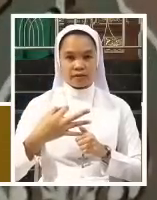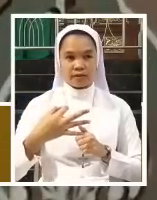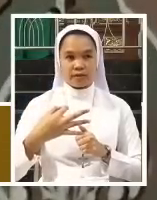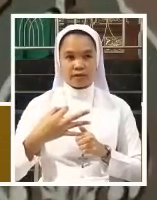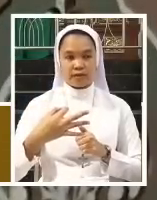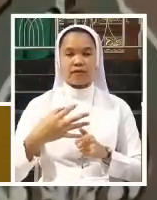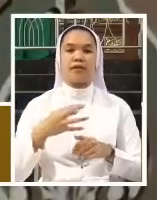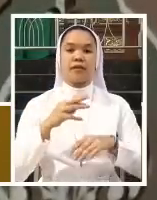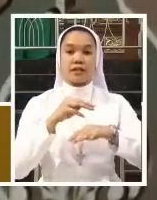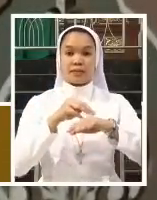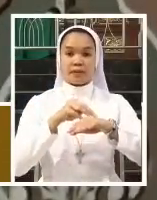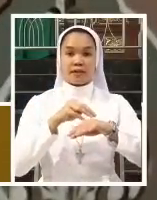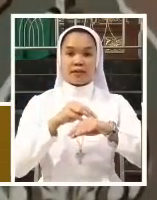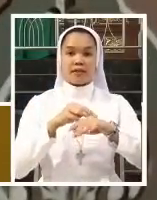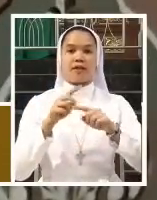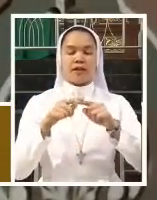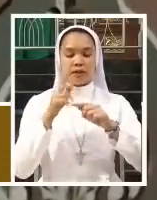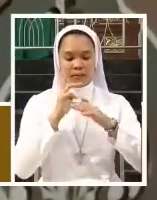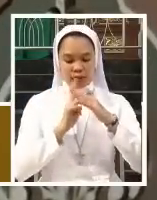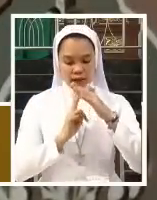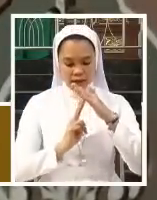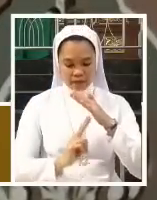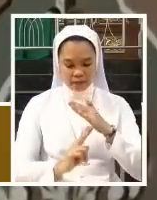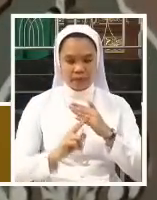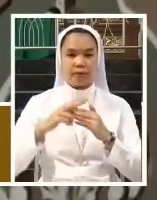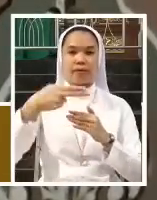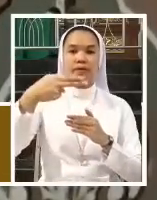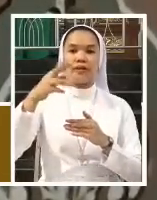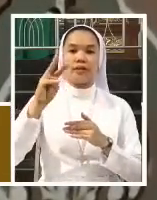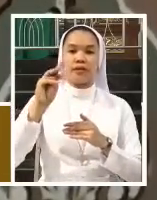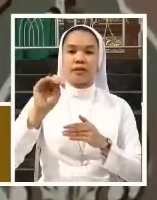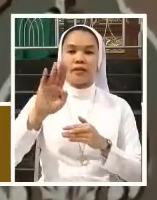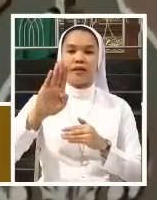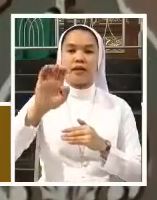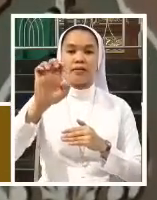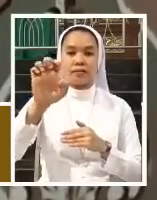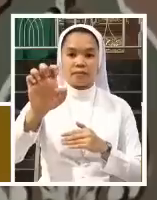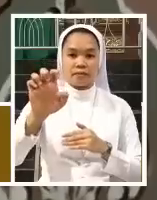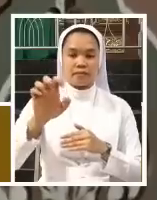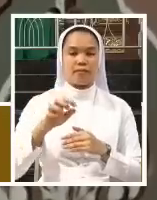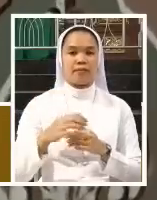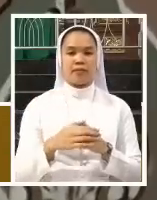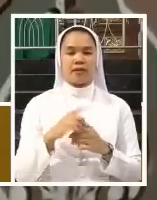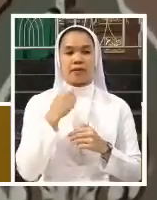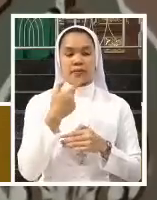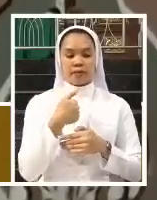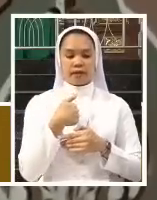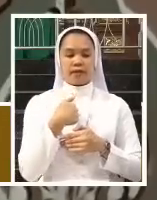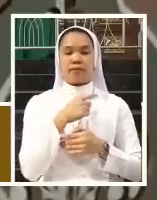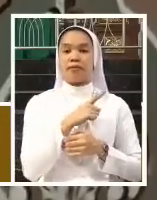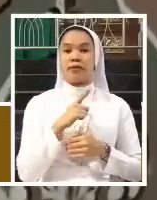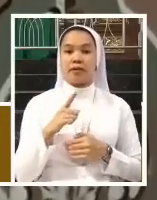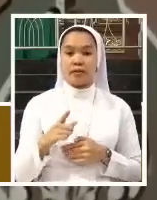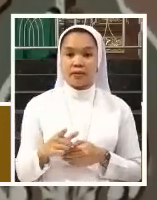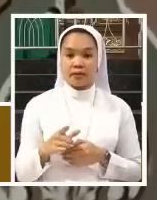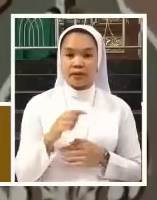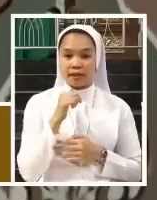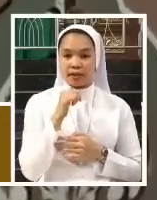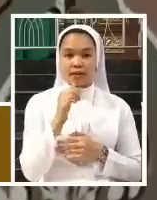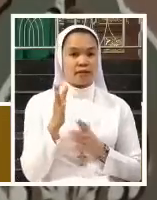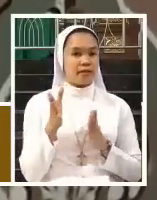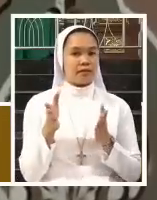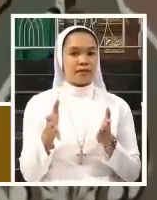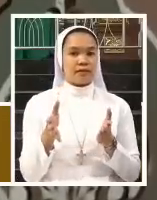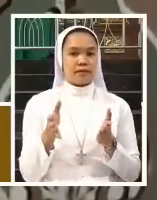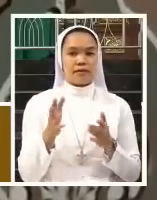gift is to be humbled. To be humbled. Who am I, Lord? That you will not just call me